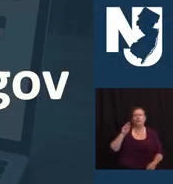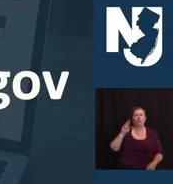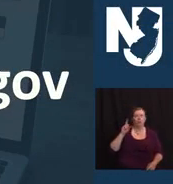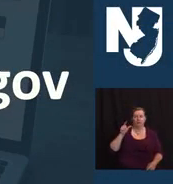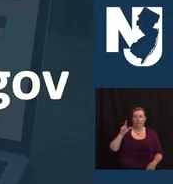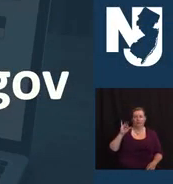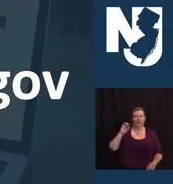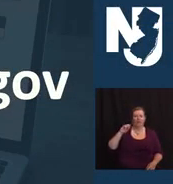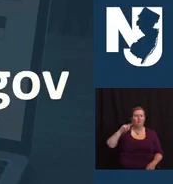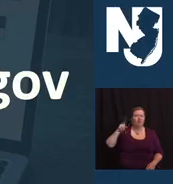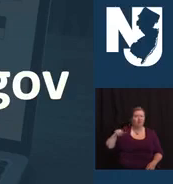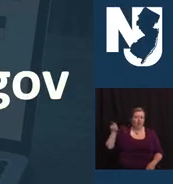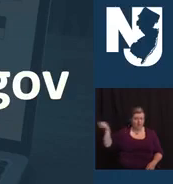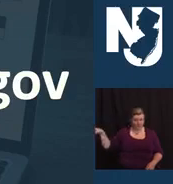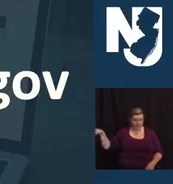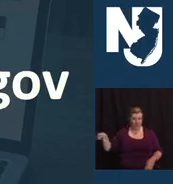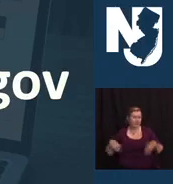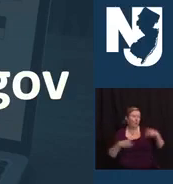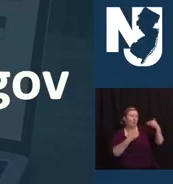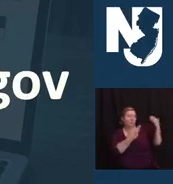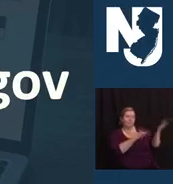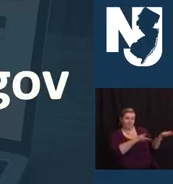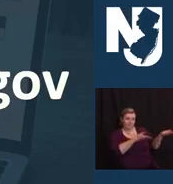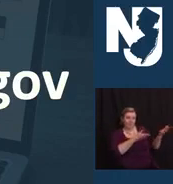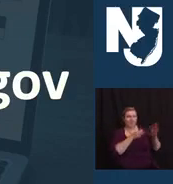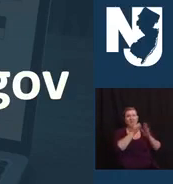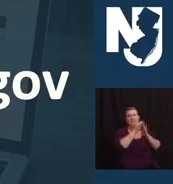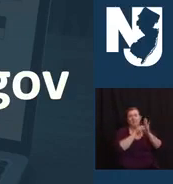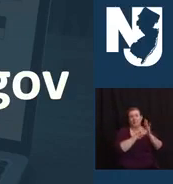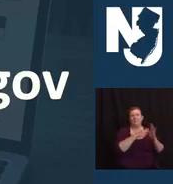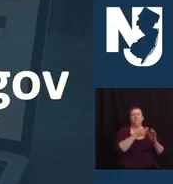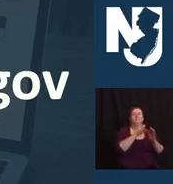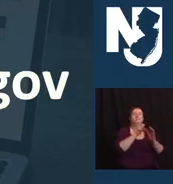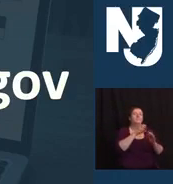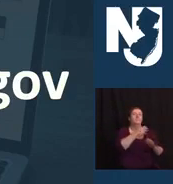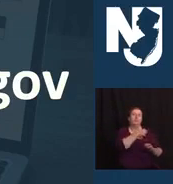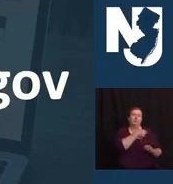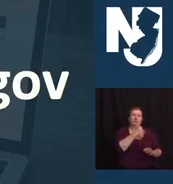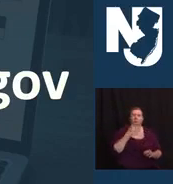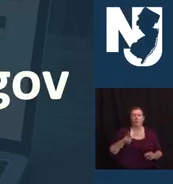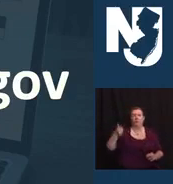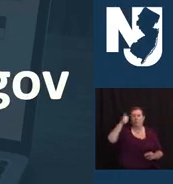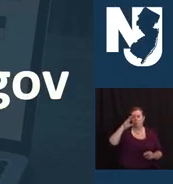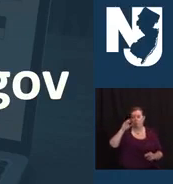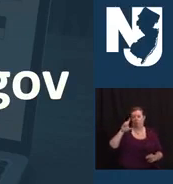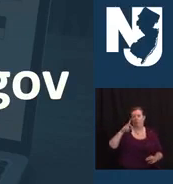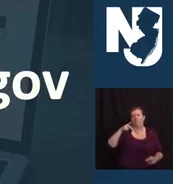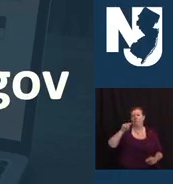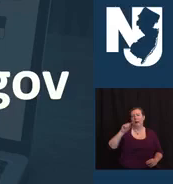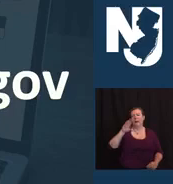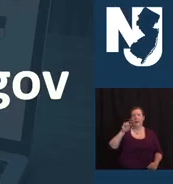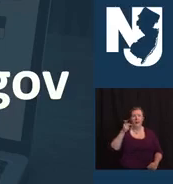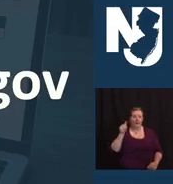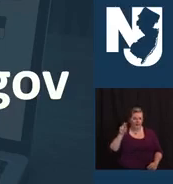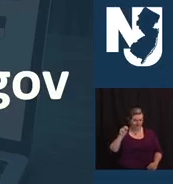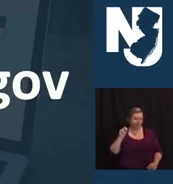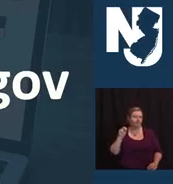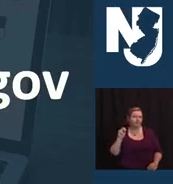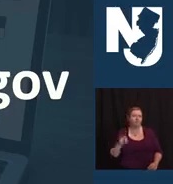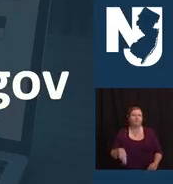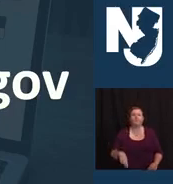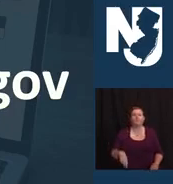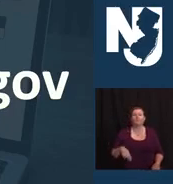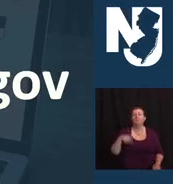my left, another guy who needs no introduction, the Superintendent of the State Police, Colonel Pat Callahan. We have Chief Counsel Paramel Garg and a cast of